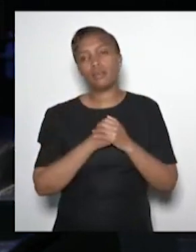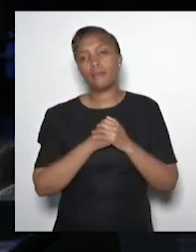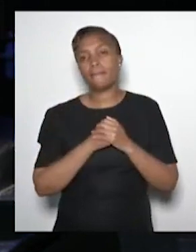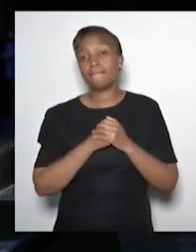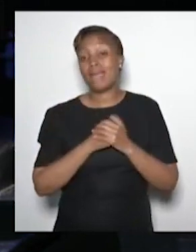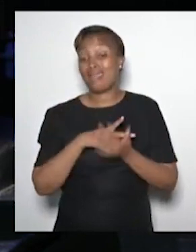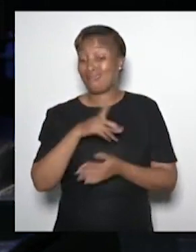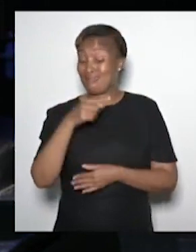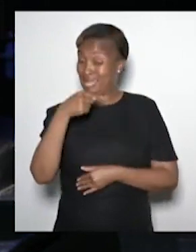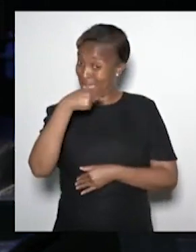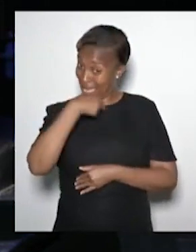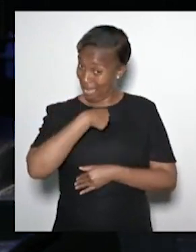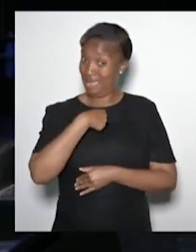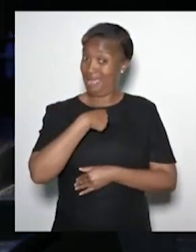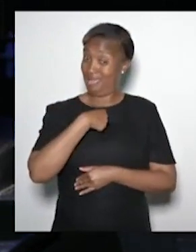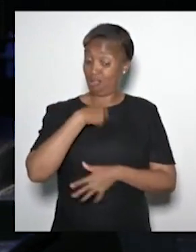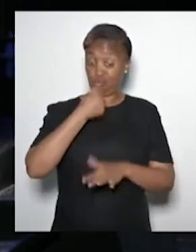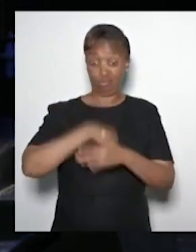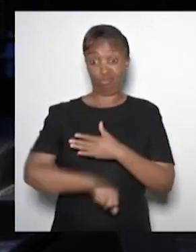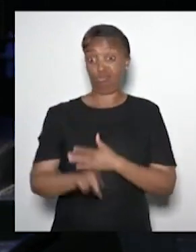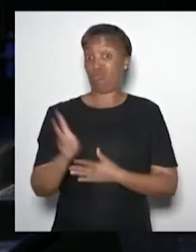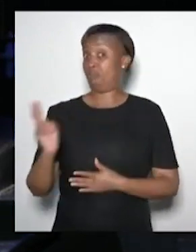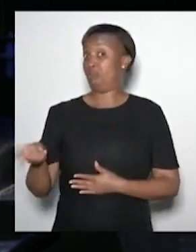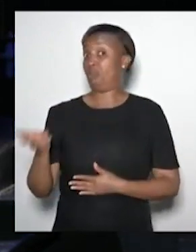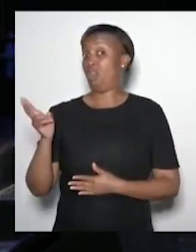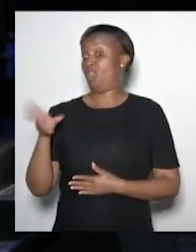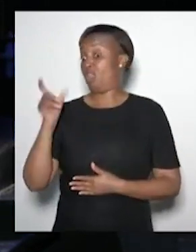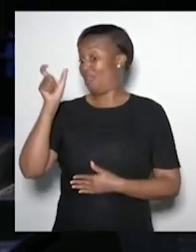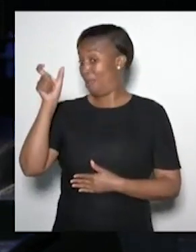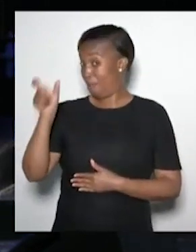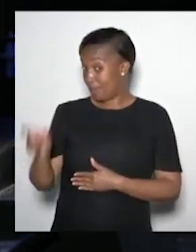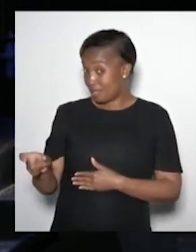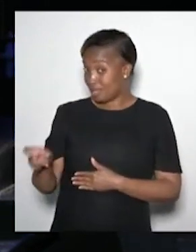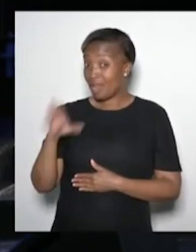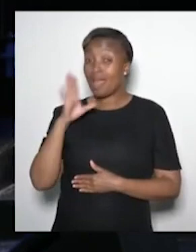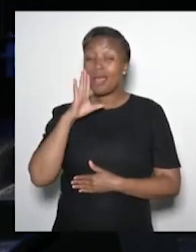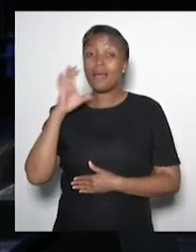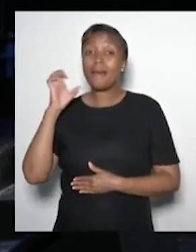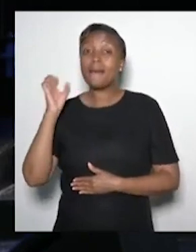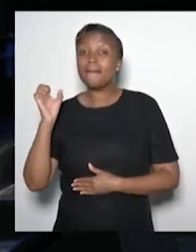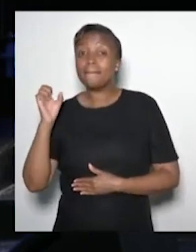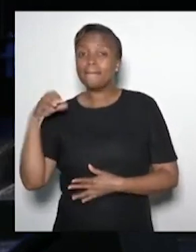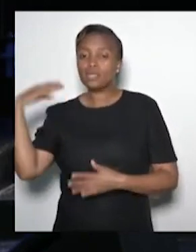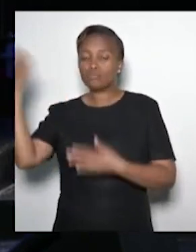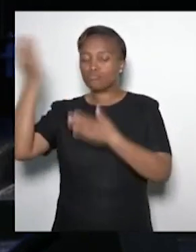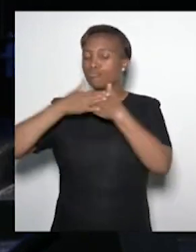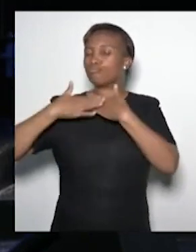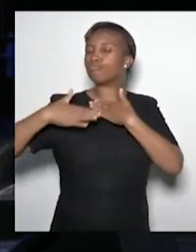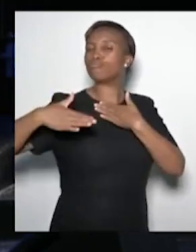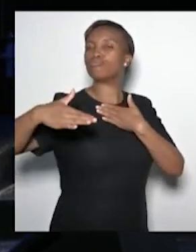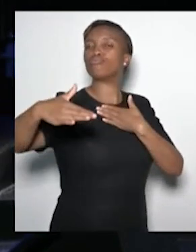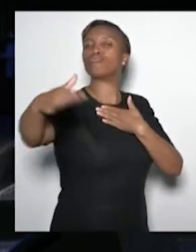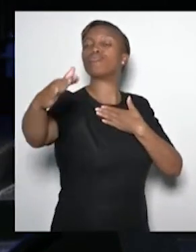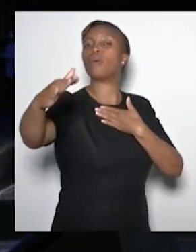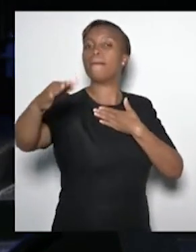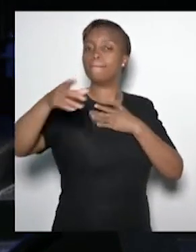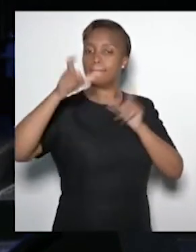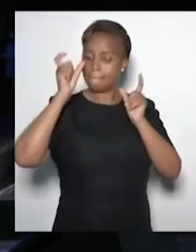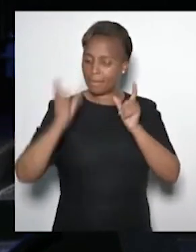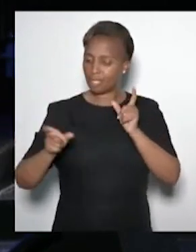na as a born-again Christian, I must become an everlasting spectator.